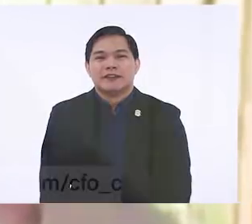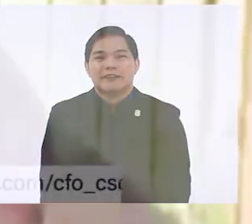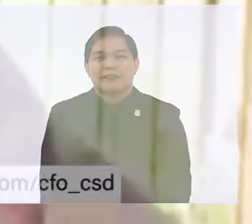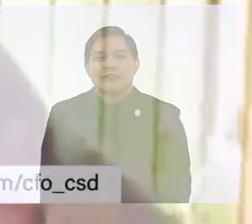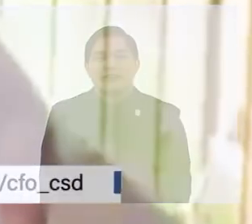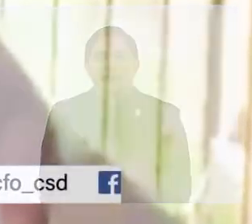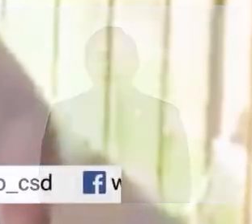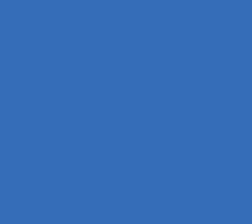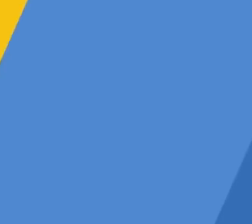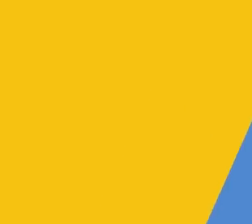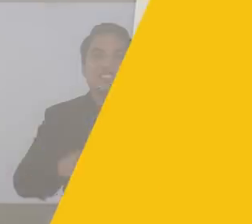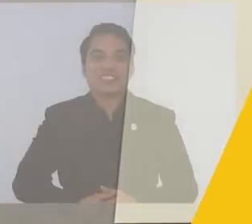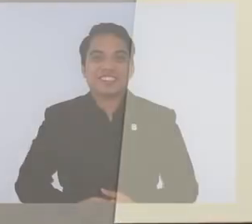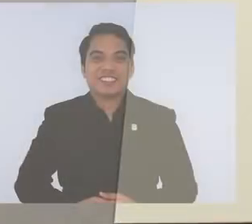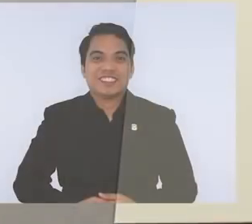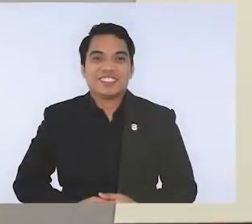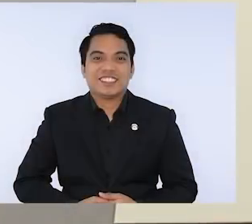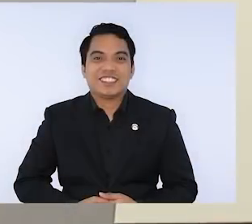Network.